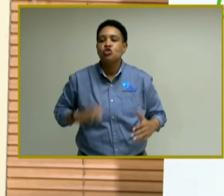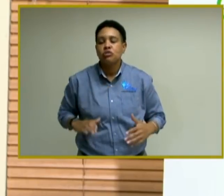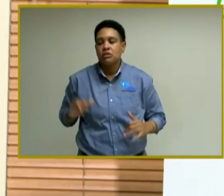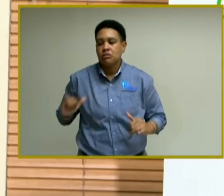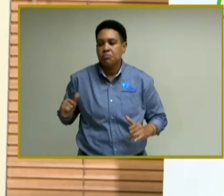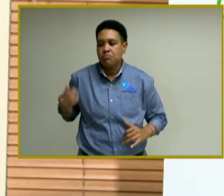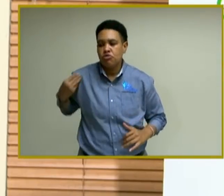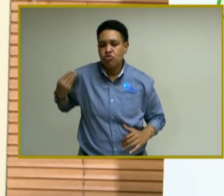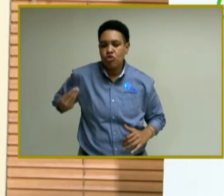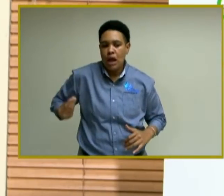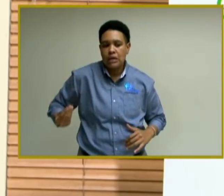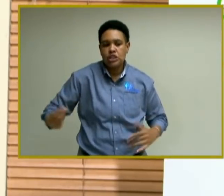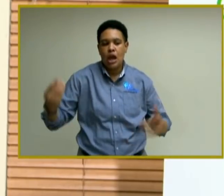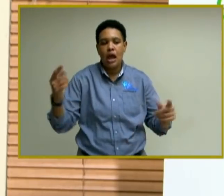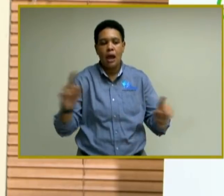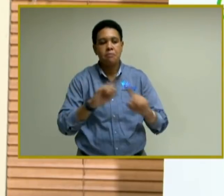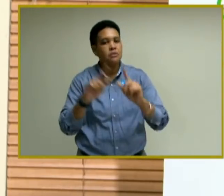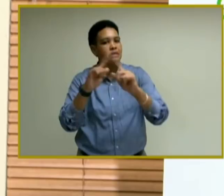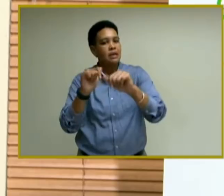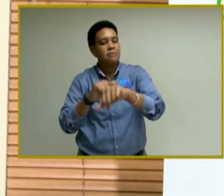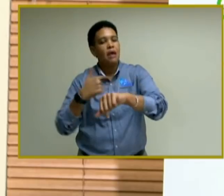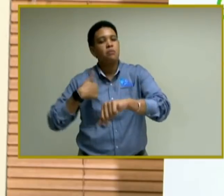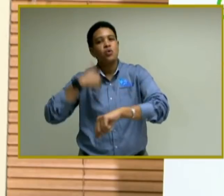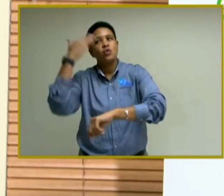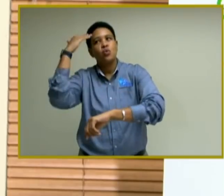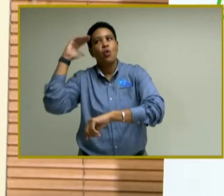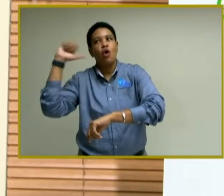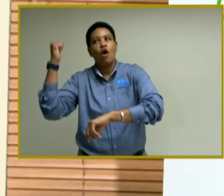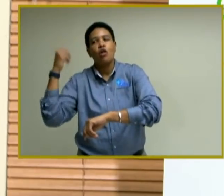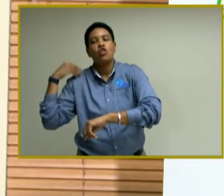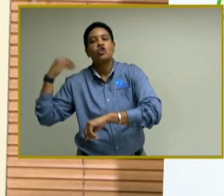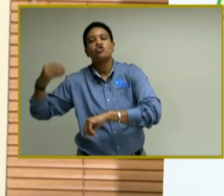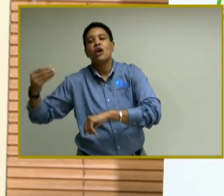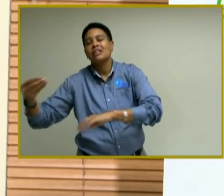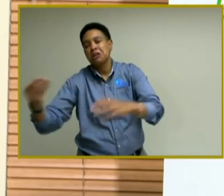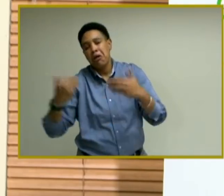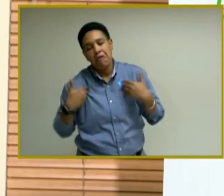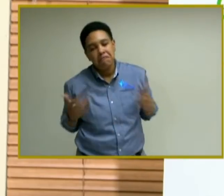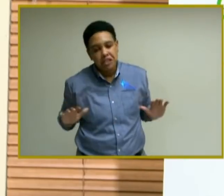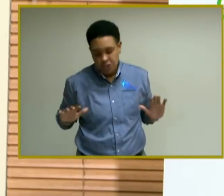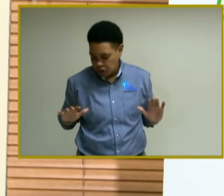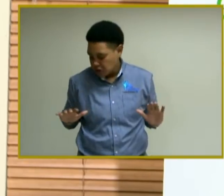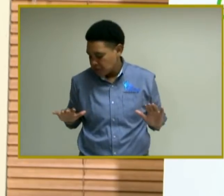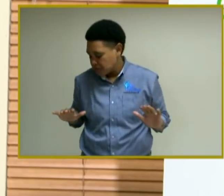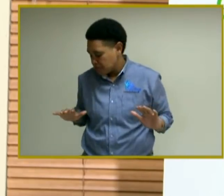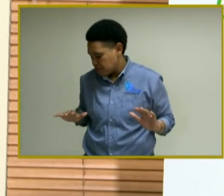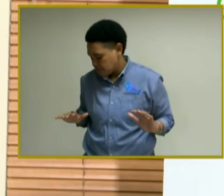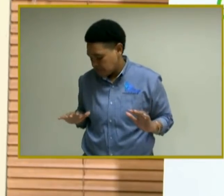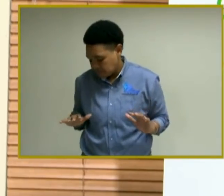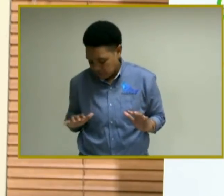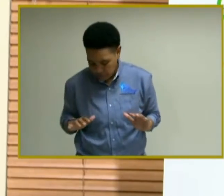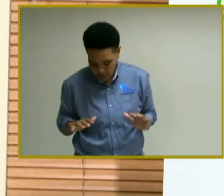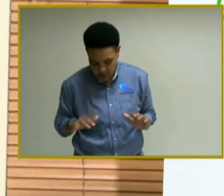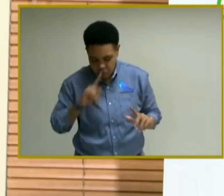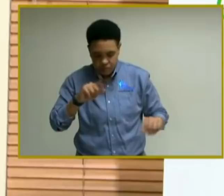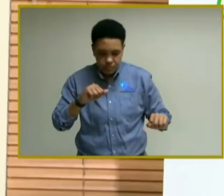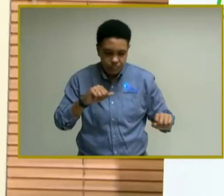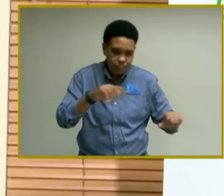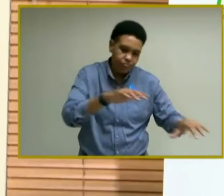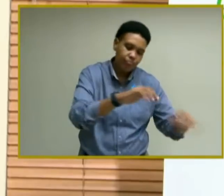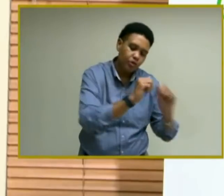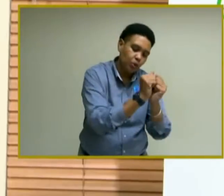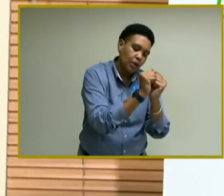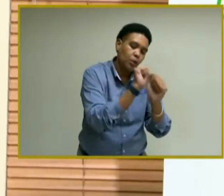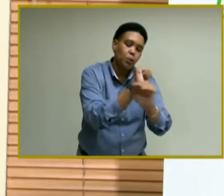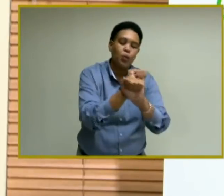traditions. But at the same time, we know that there are other traditions. There are the coming together tradition